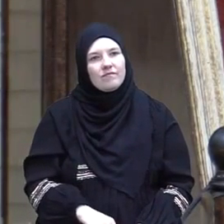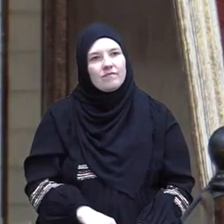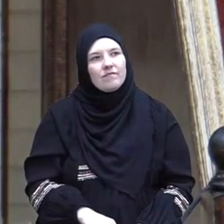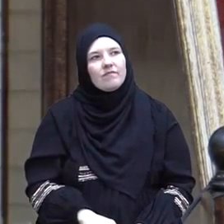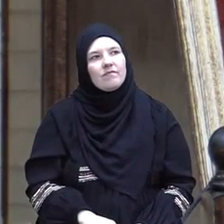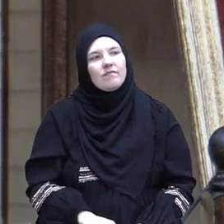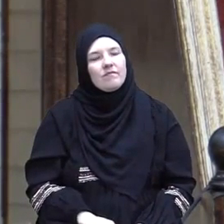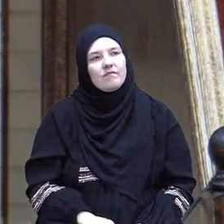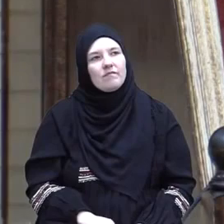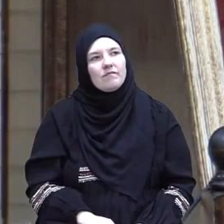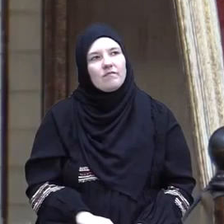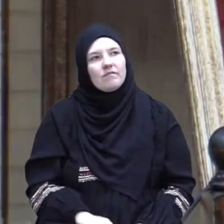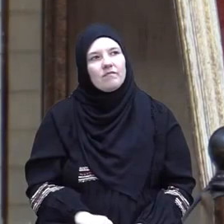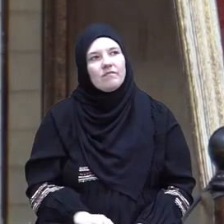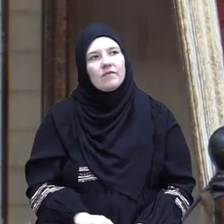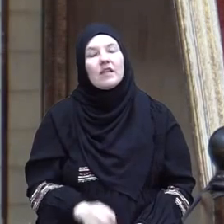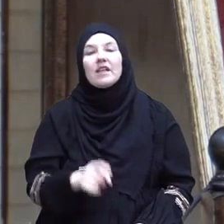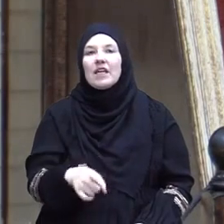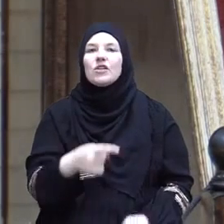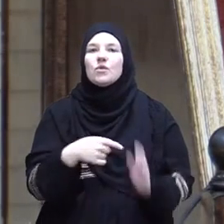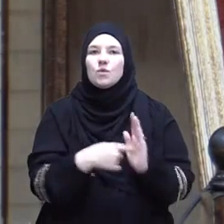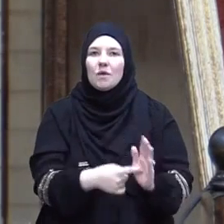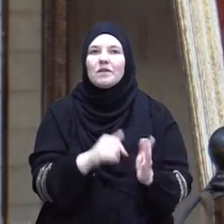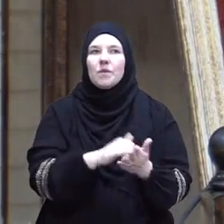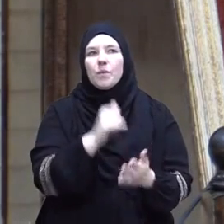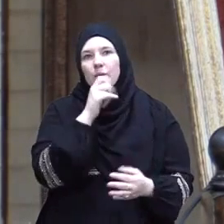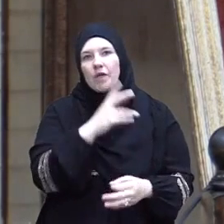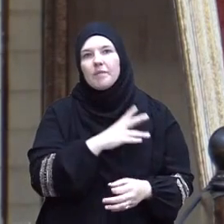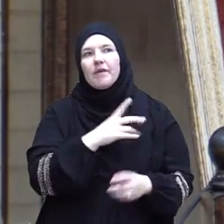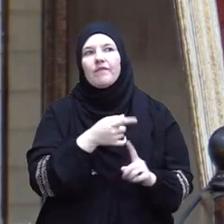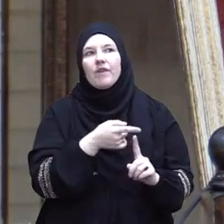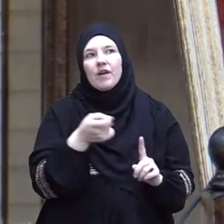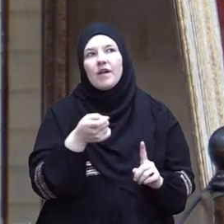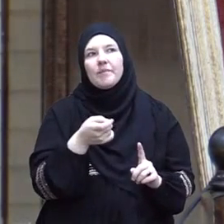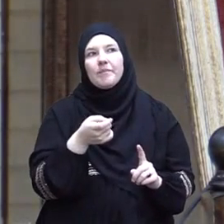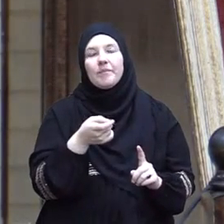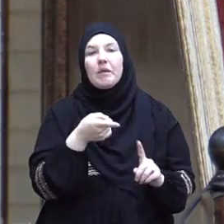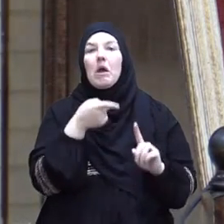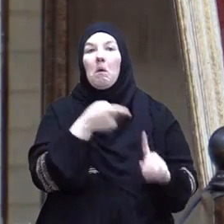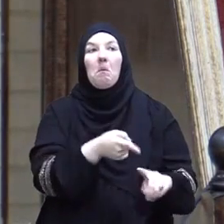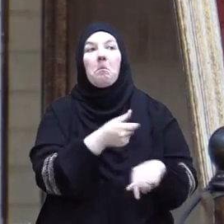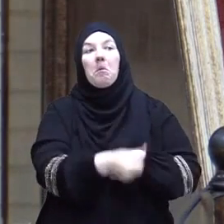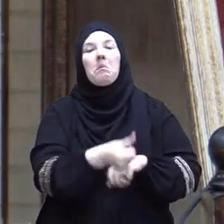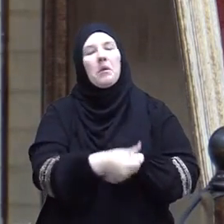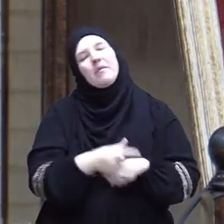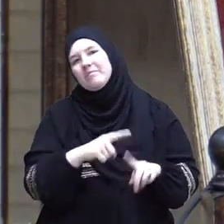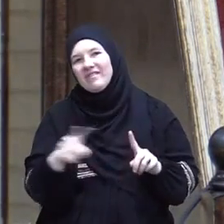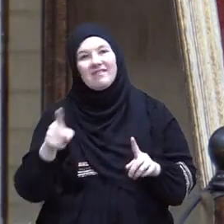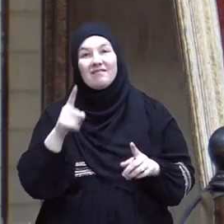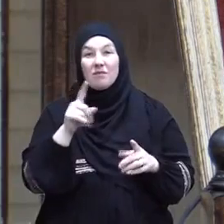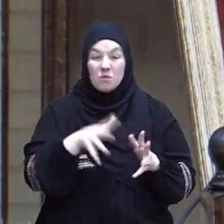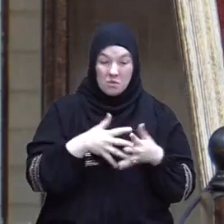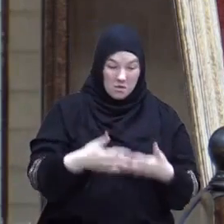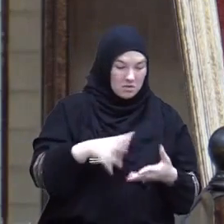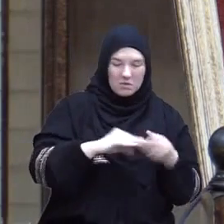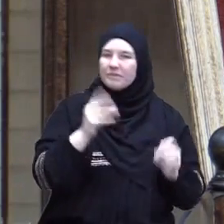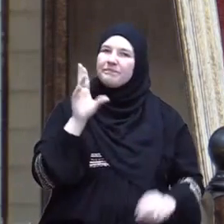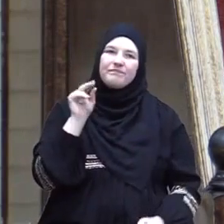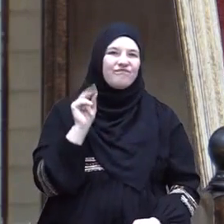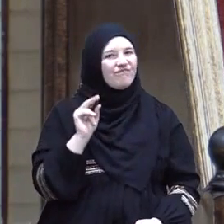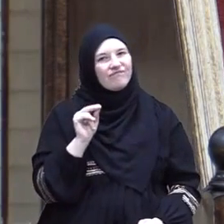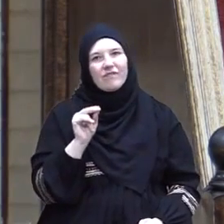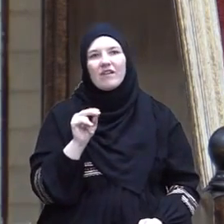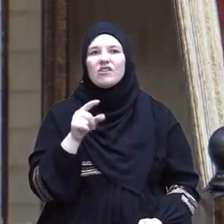this exonerates the woman, Eve, from being the source of evil or the source of temptation.